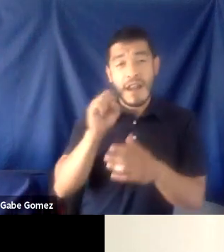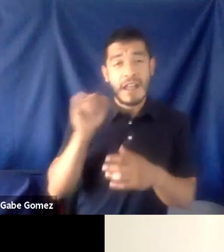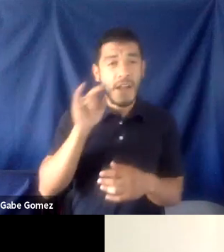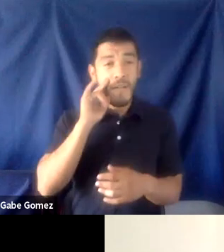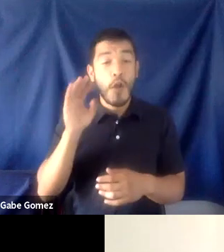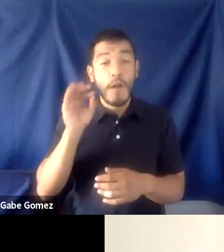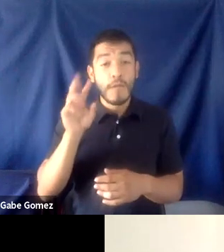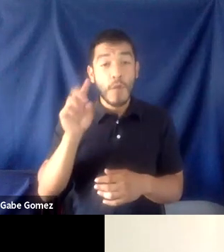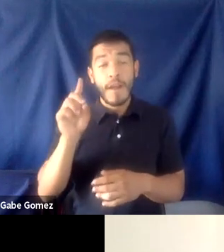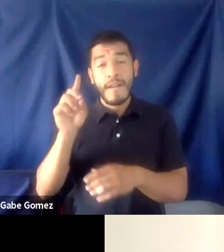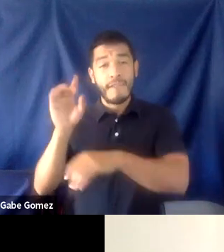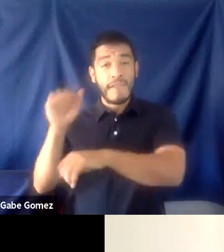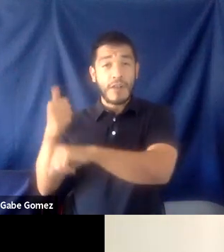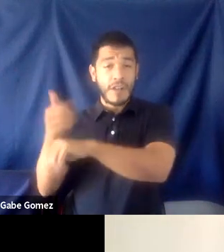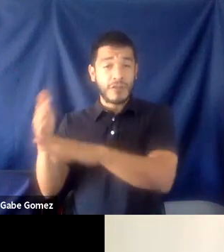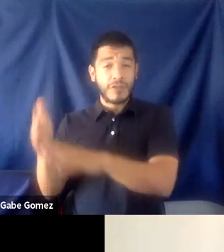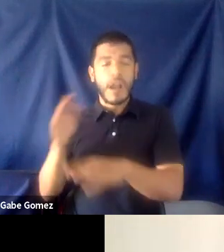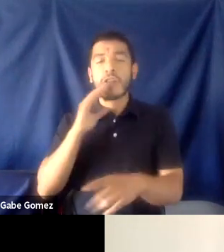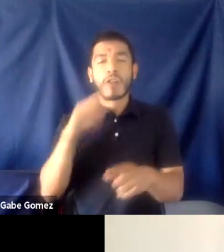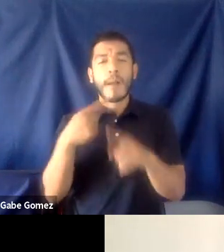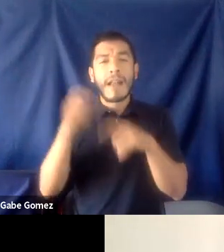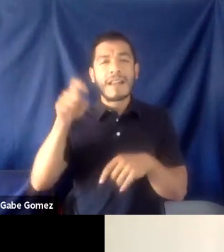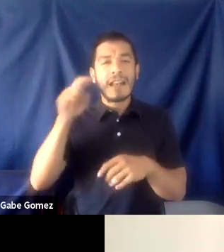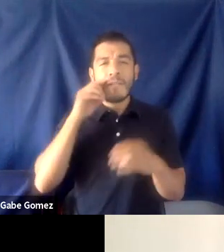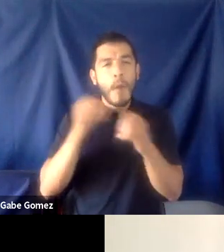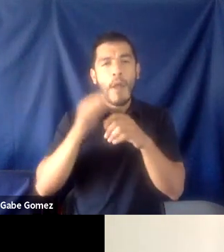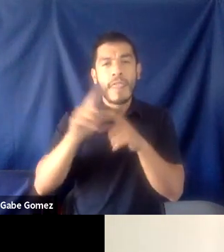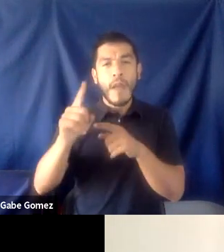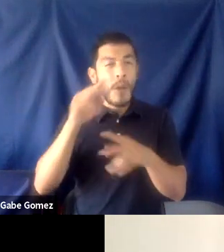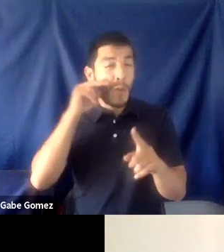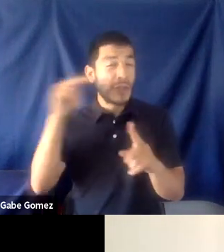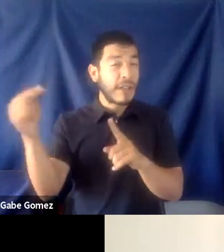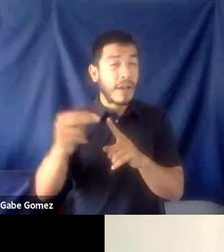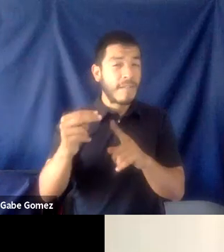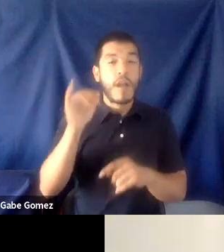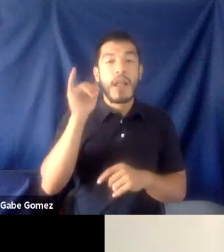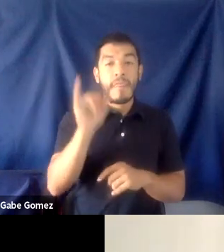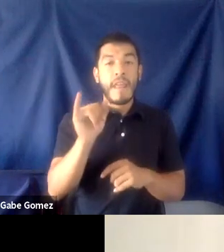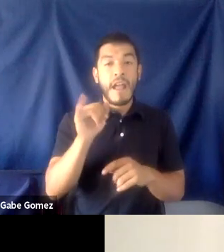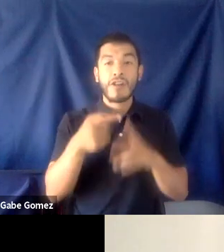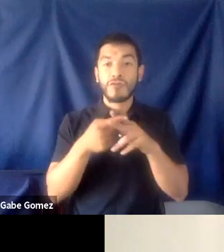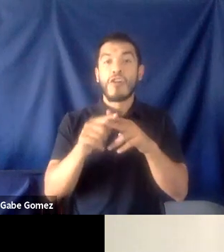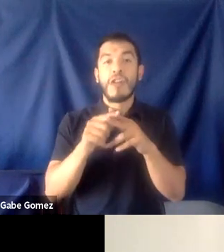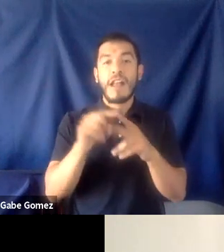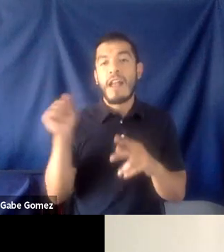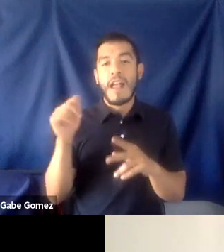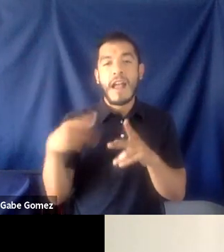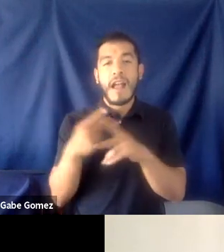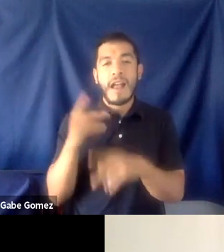Foundation talking about the need for more than one lens. That sort of sparked a kind